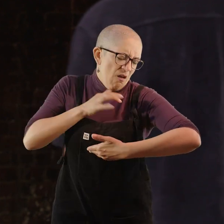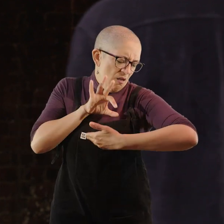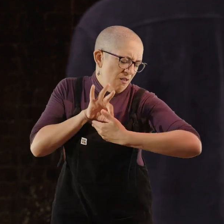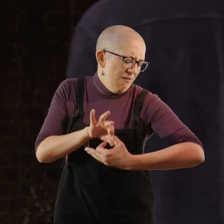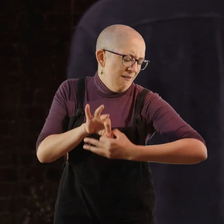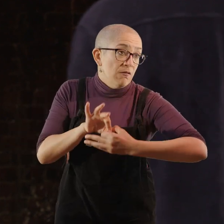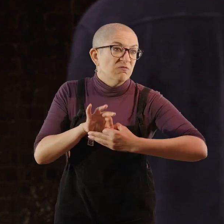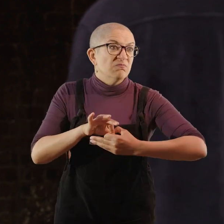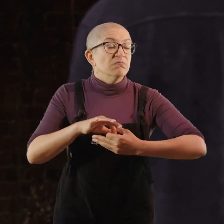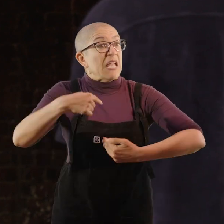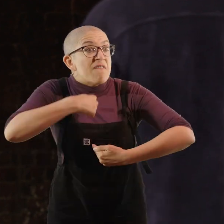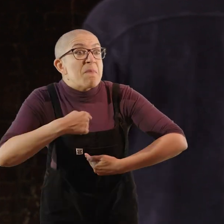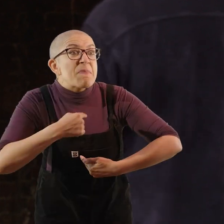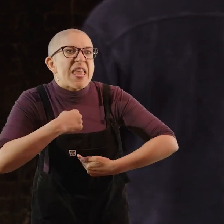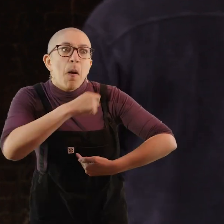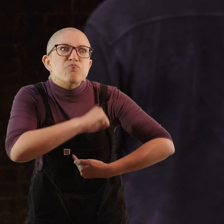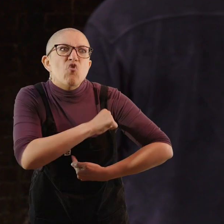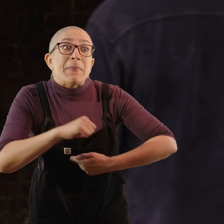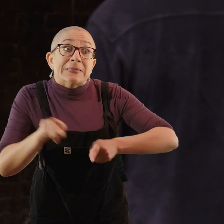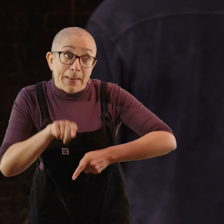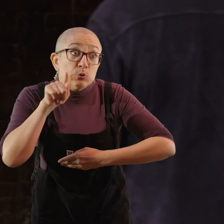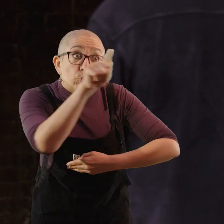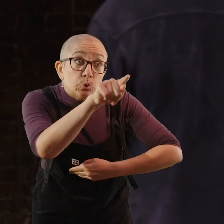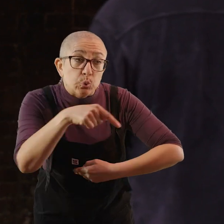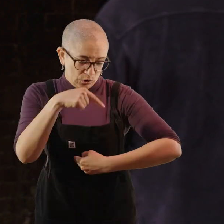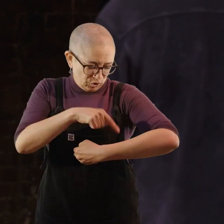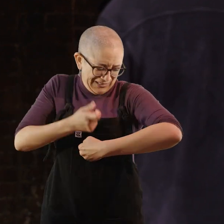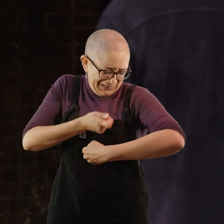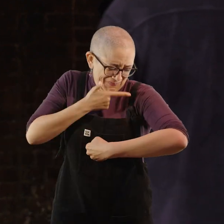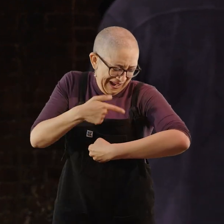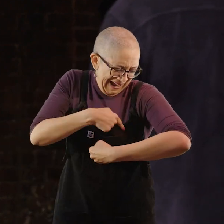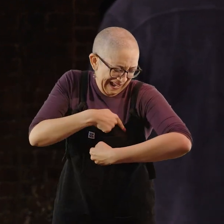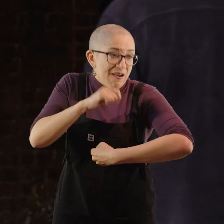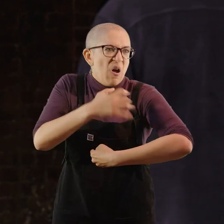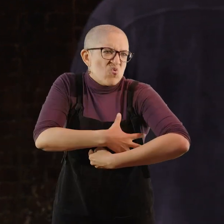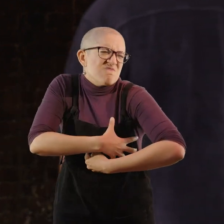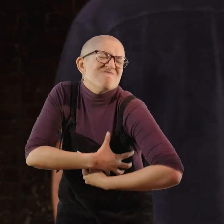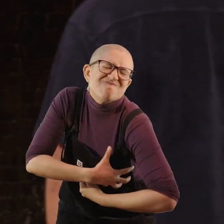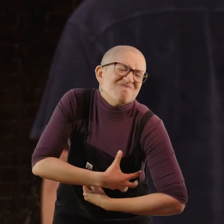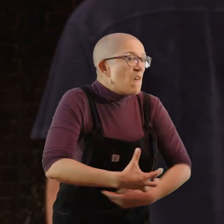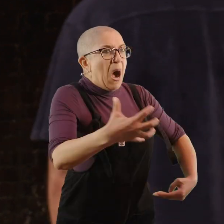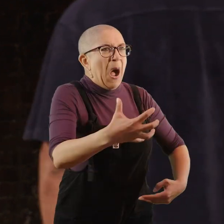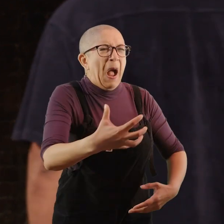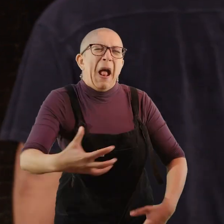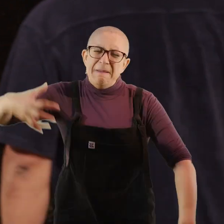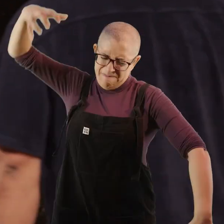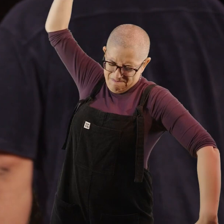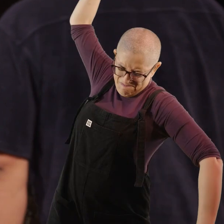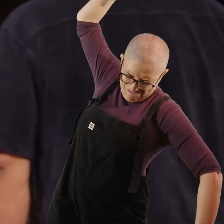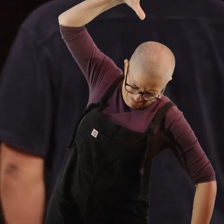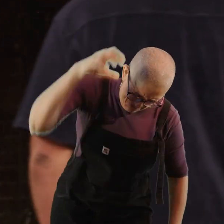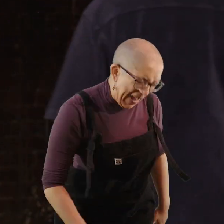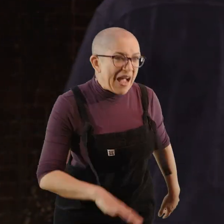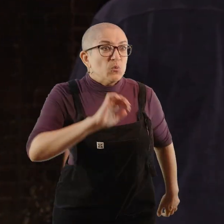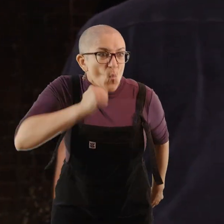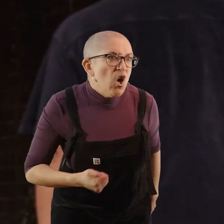would, while she were smiling in my face, have plucked my nipple from her boneless gums and dashed the brains out had I